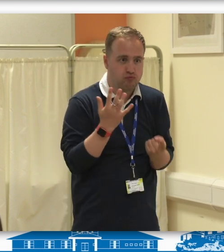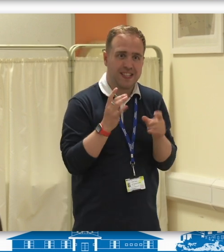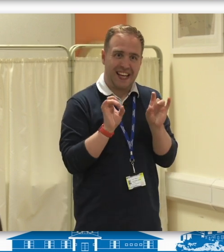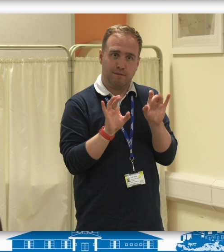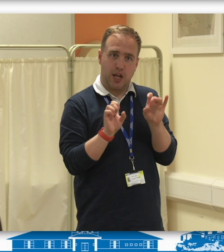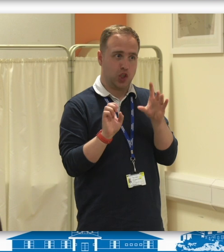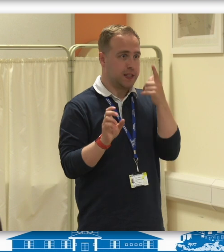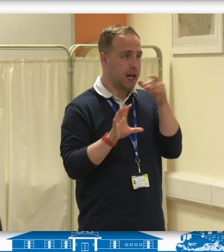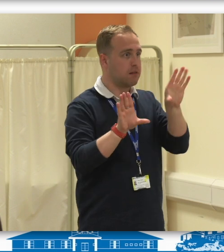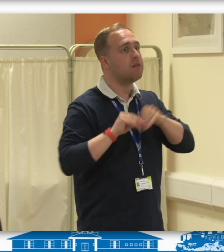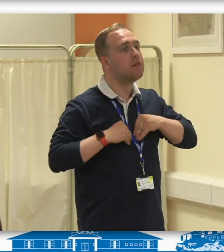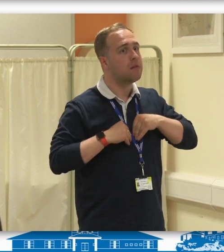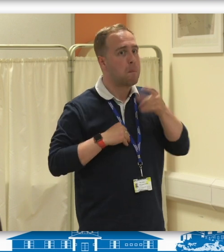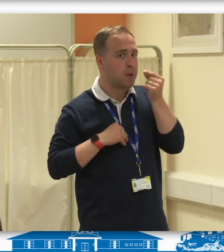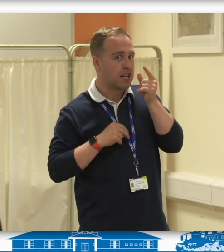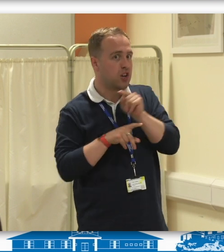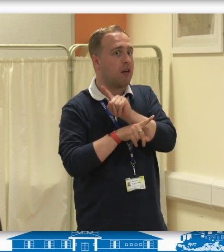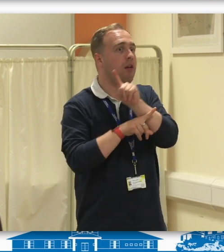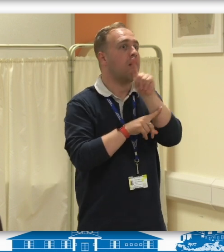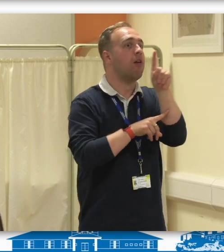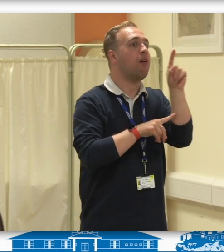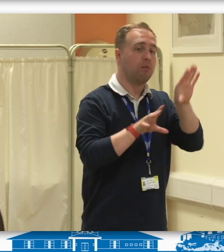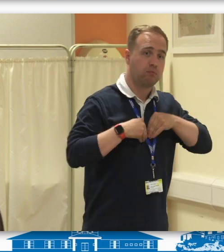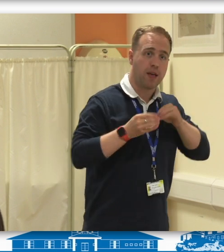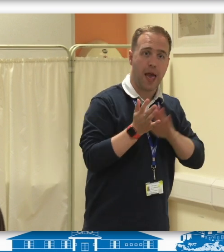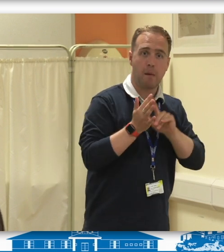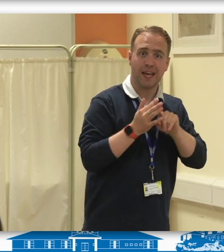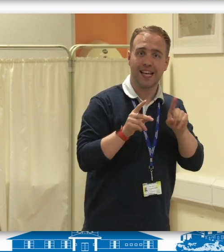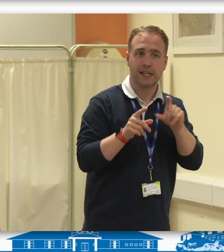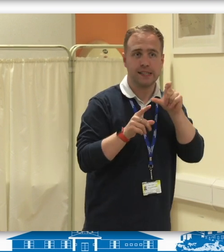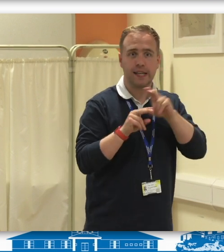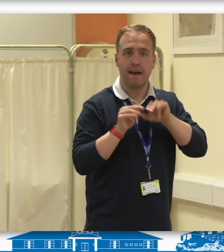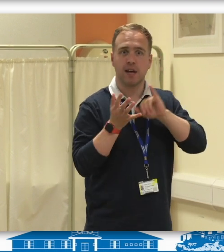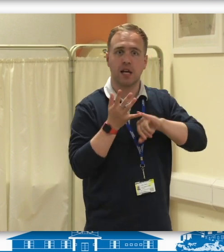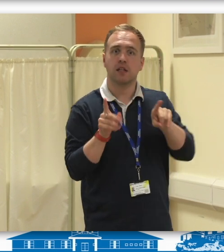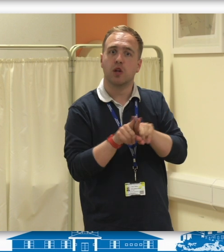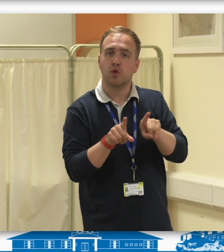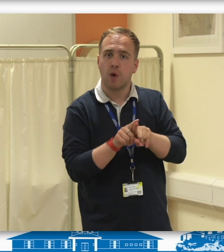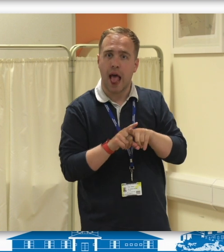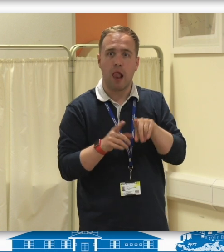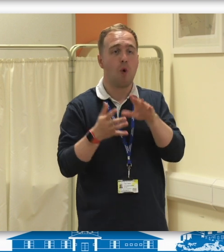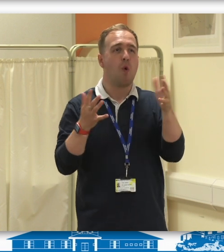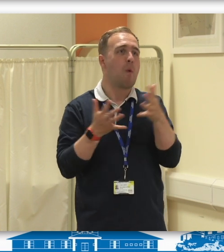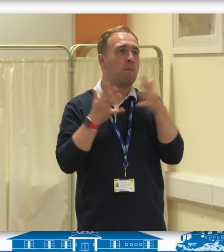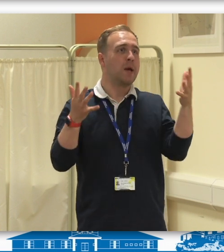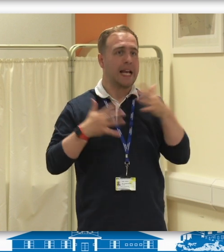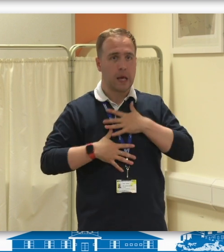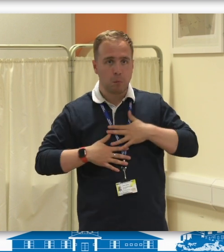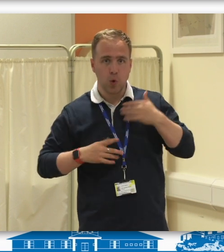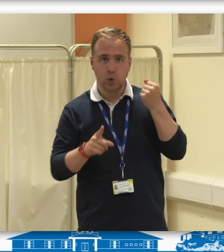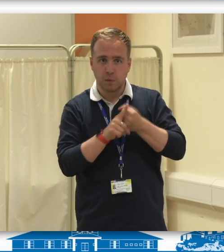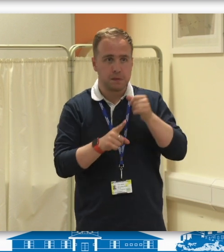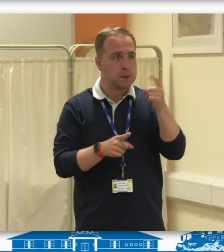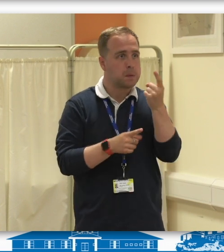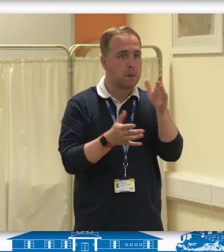can potentially lead on to ME/CFS. Or it may be a major emotional event, such as a bereavement